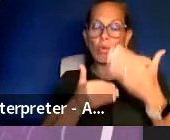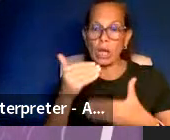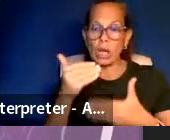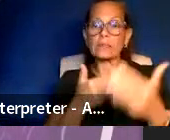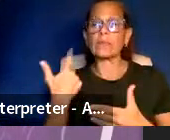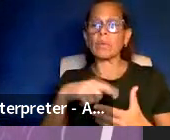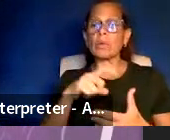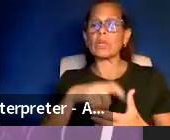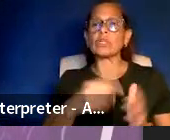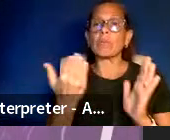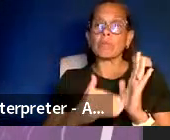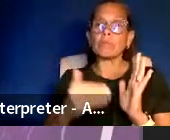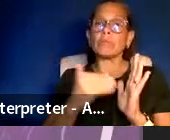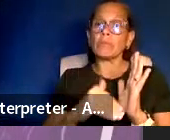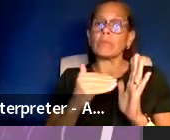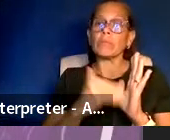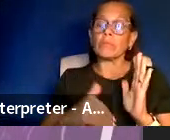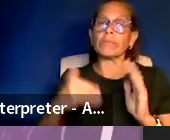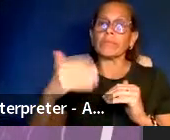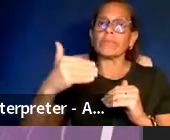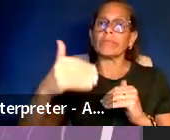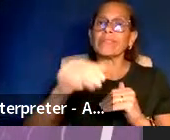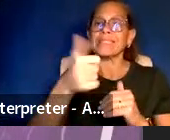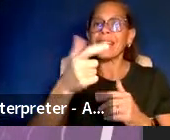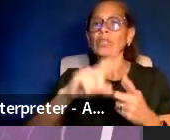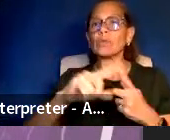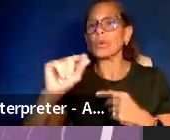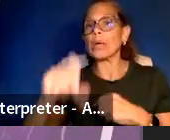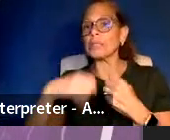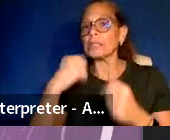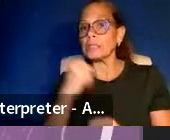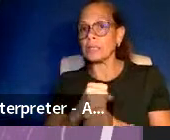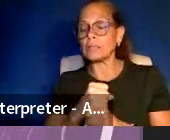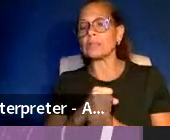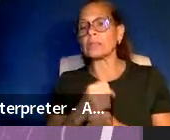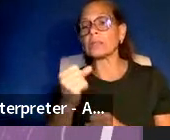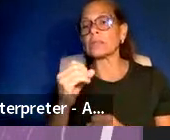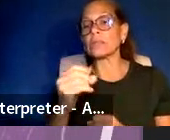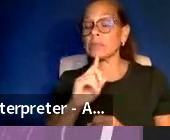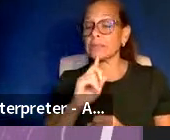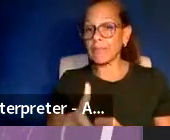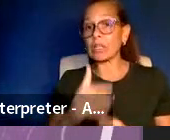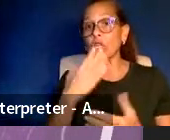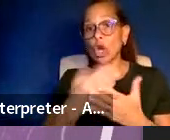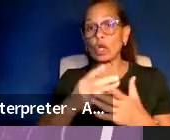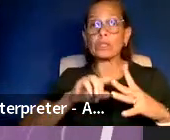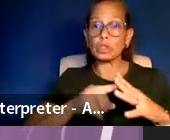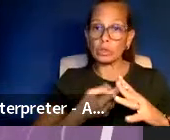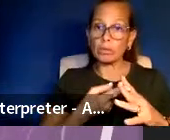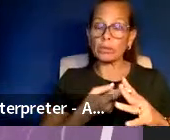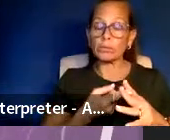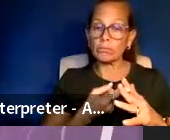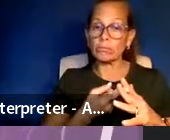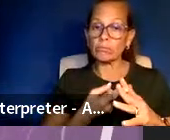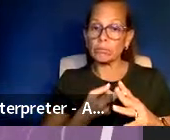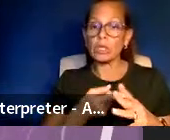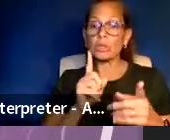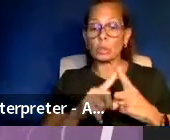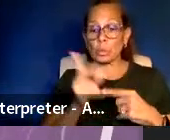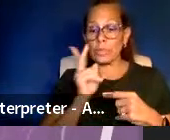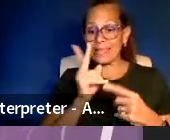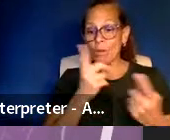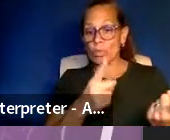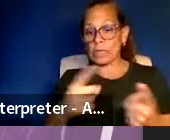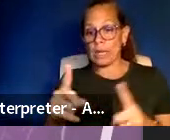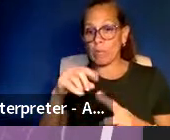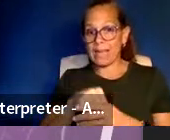should be revisiting these plans in 10, 20 years. It's definitely a good start to see what's going